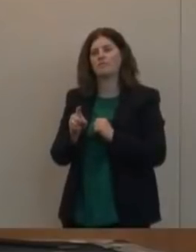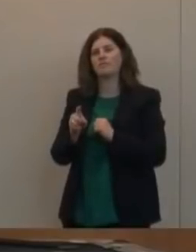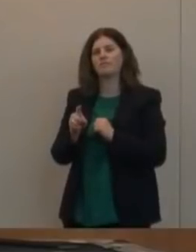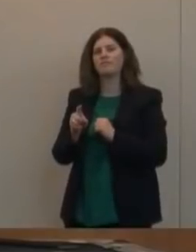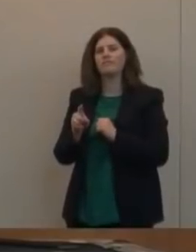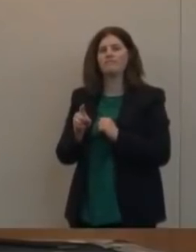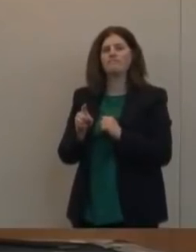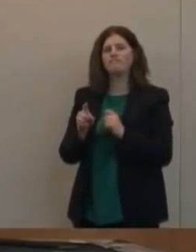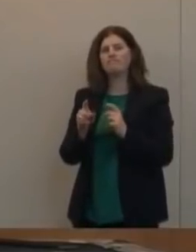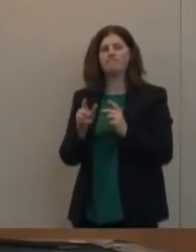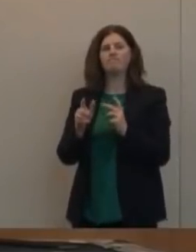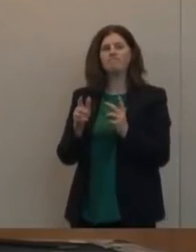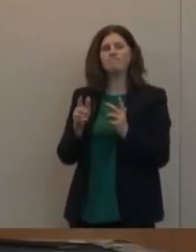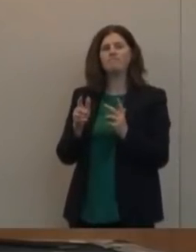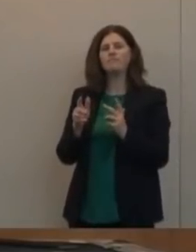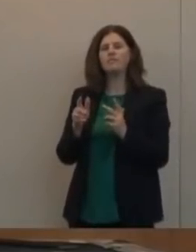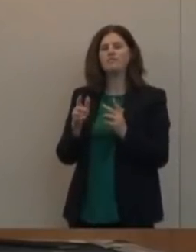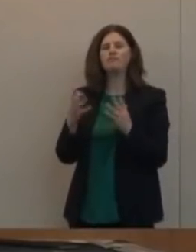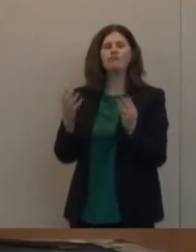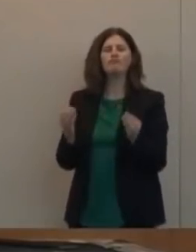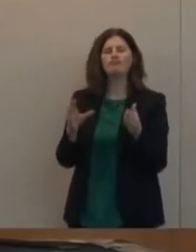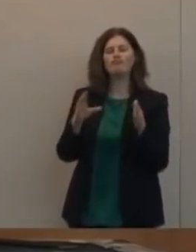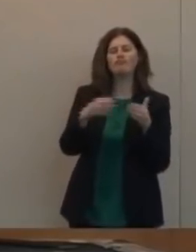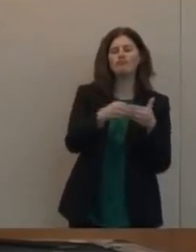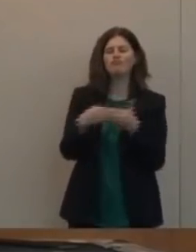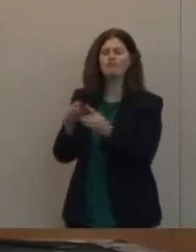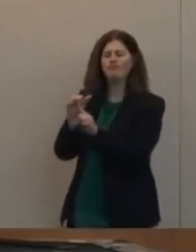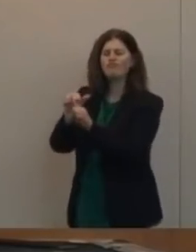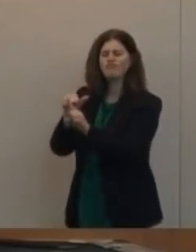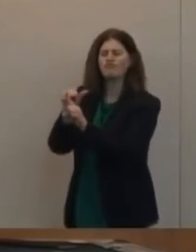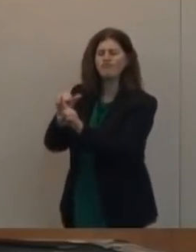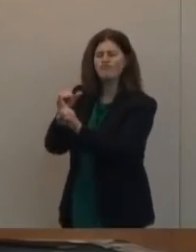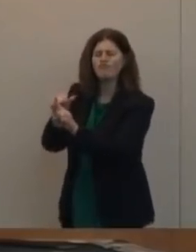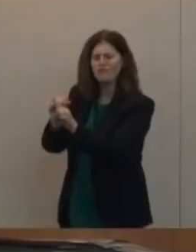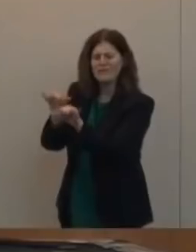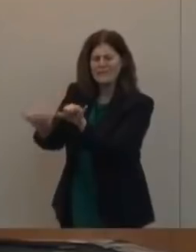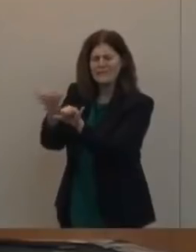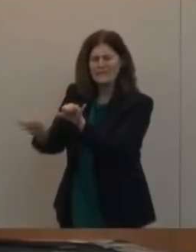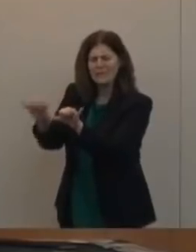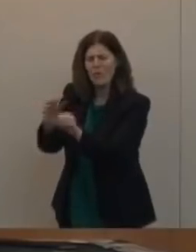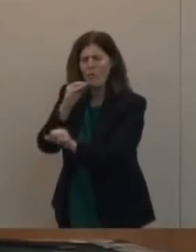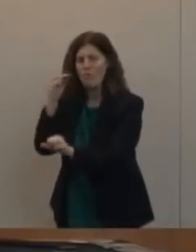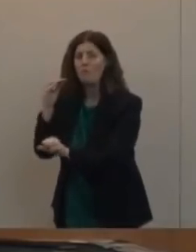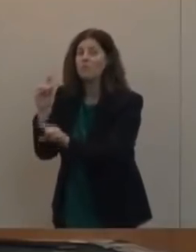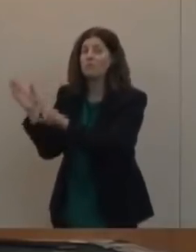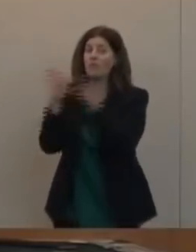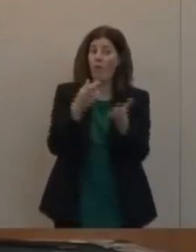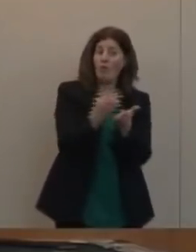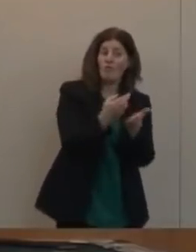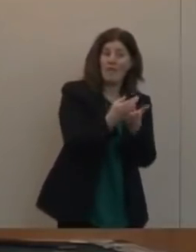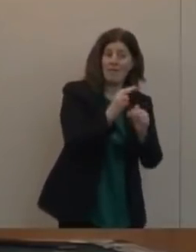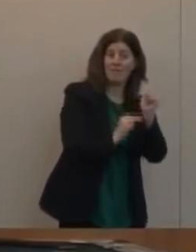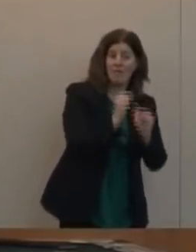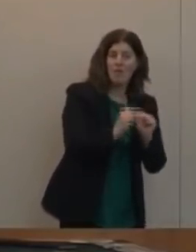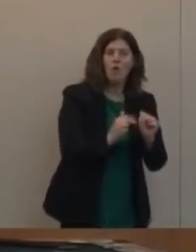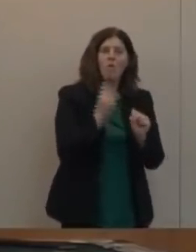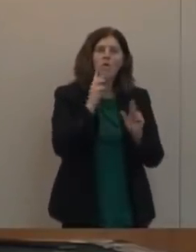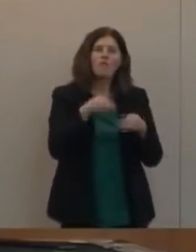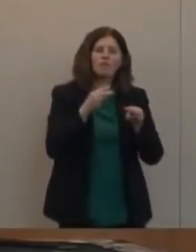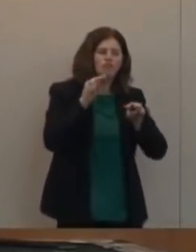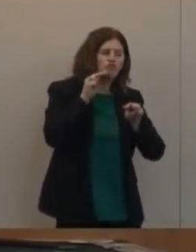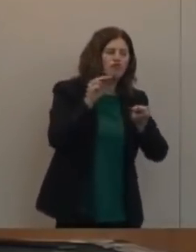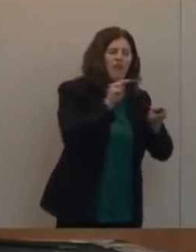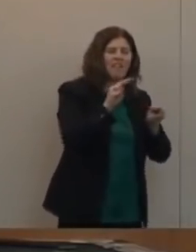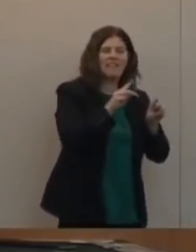gently plus redirected and reminded. As for the rehab, we're providing surveillance and testing, and that's what